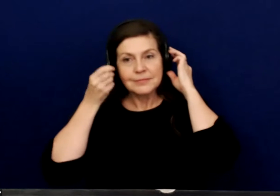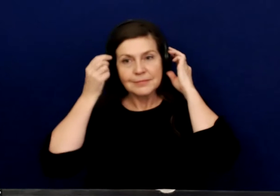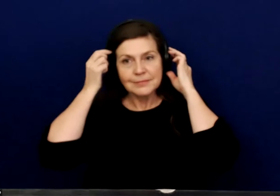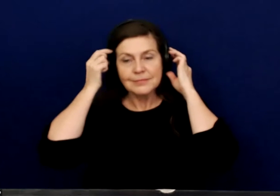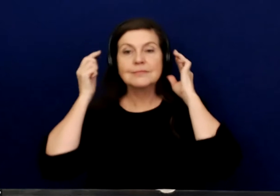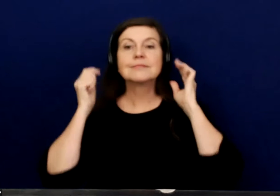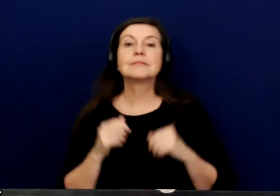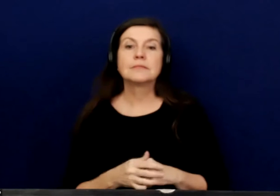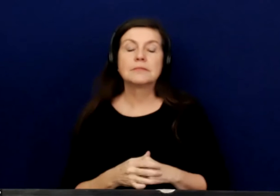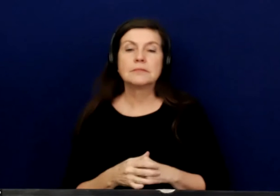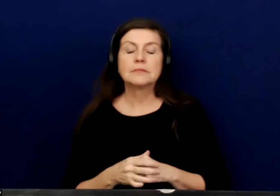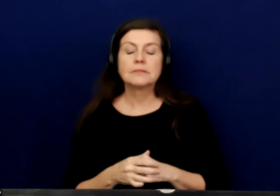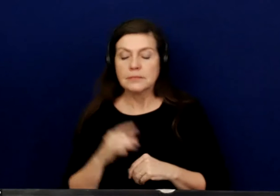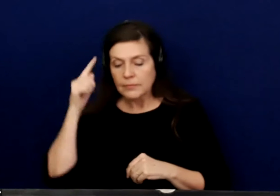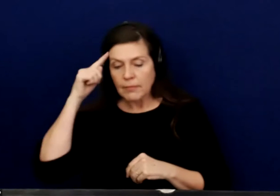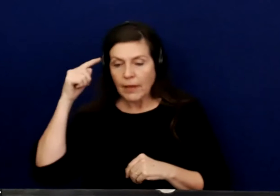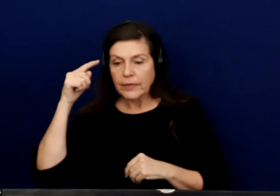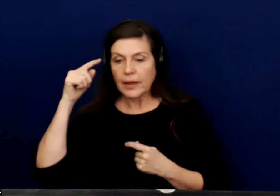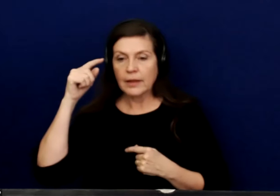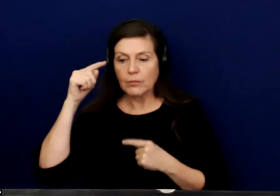we lost 8 people,